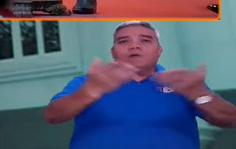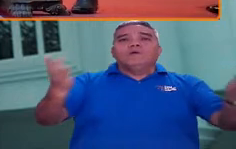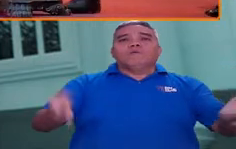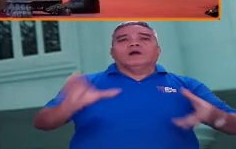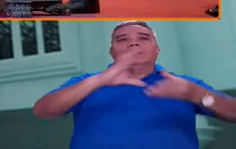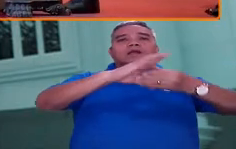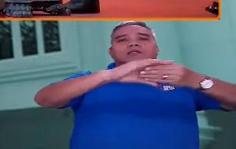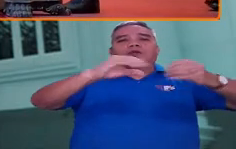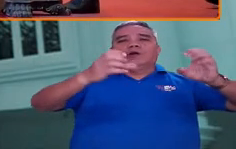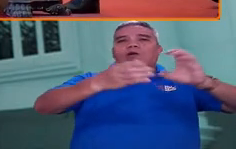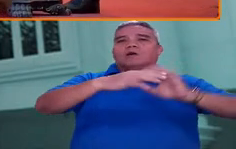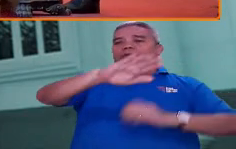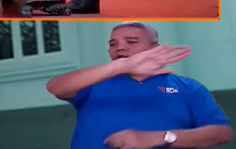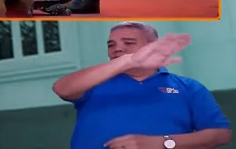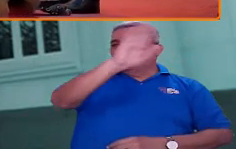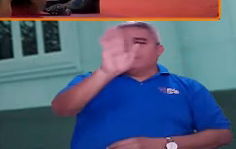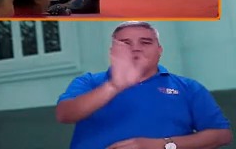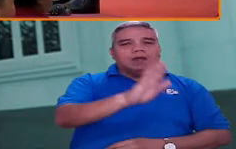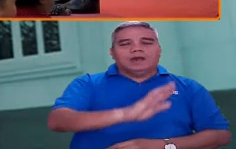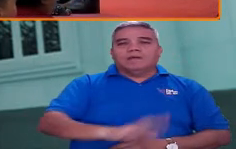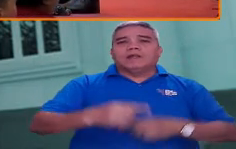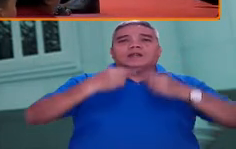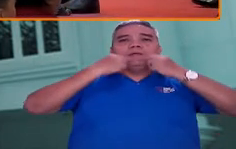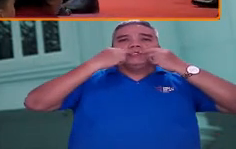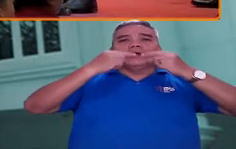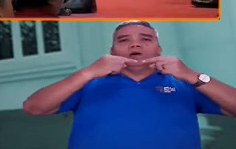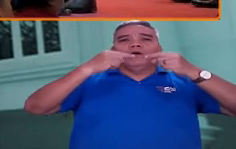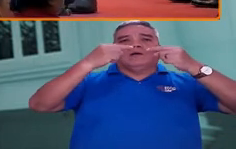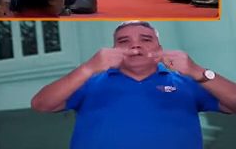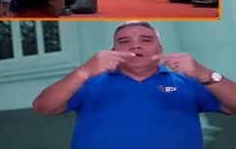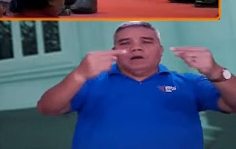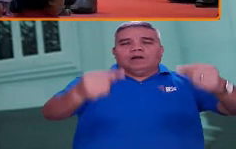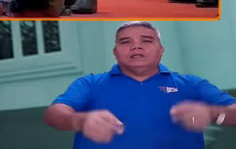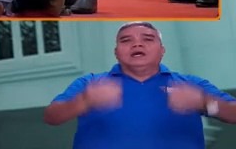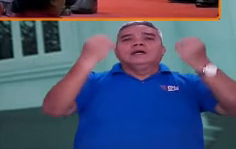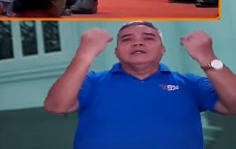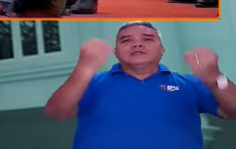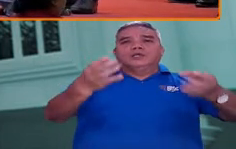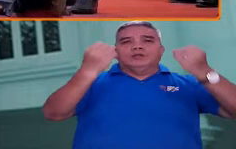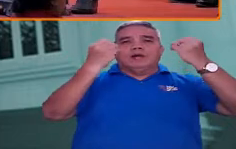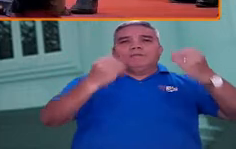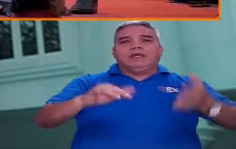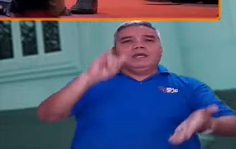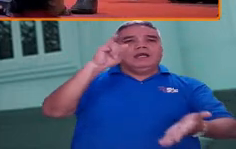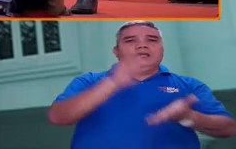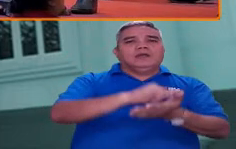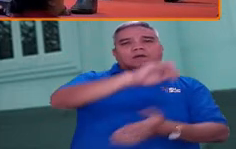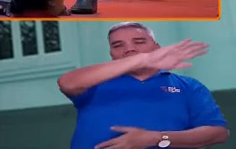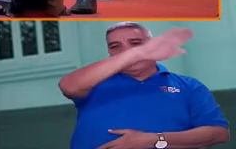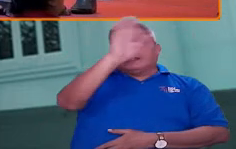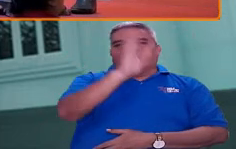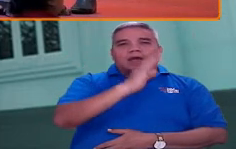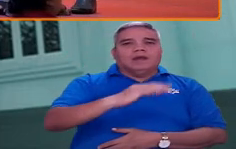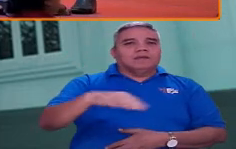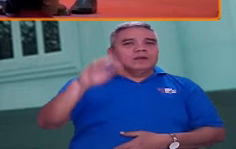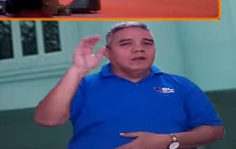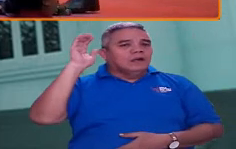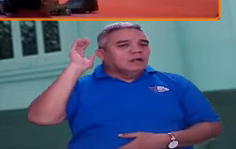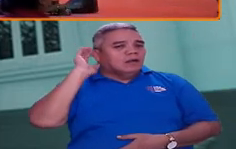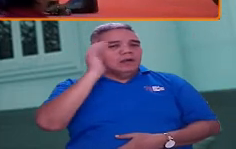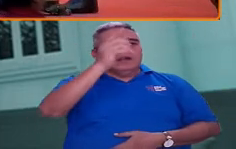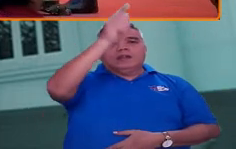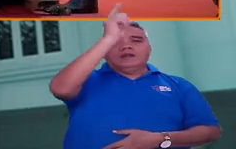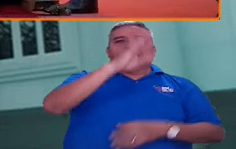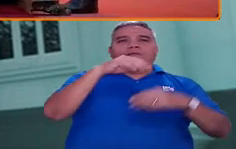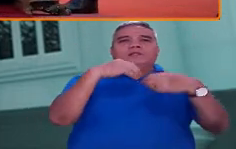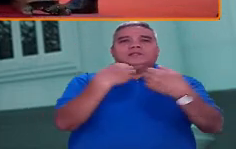I must go, where the story has never been told. To the millions that